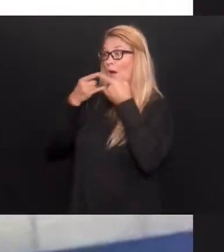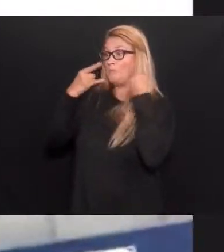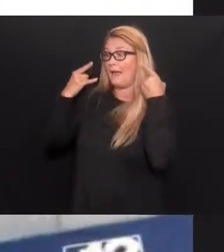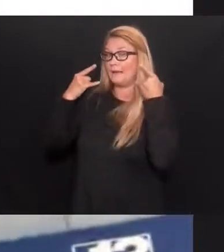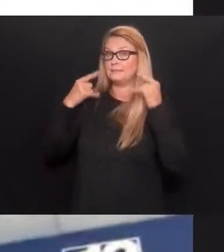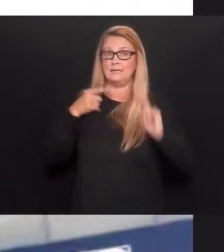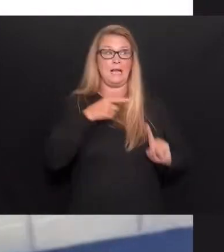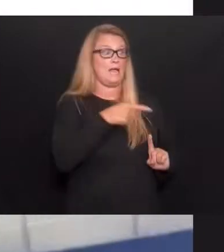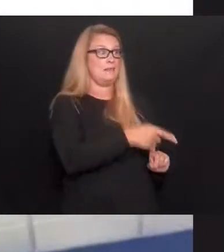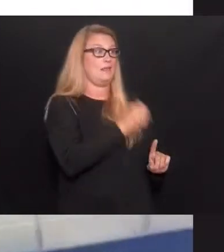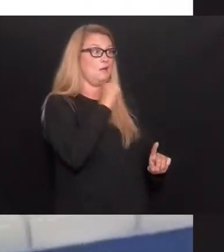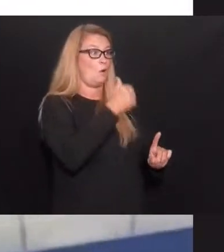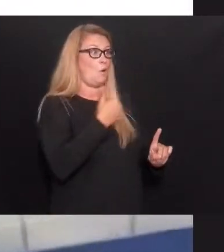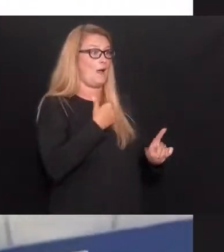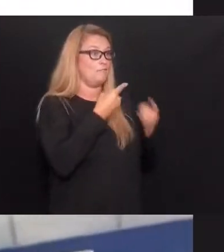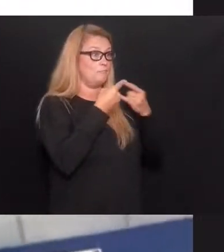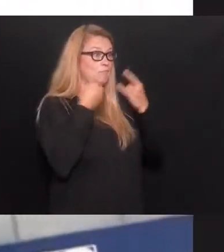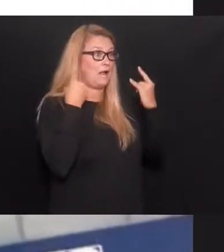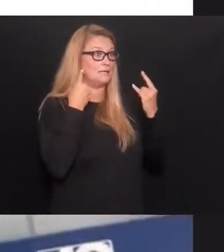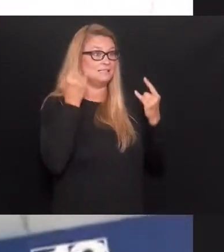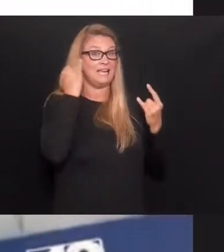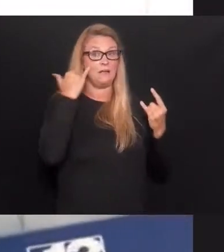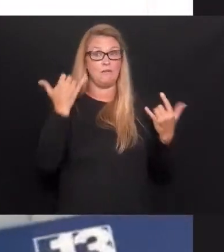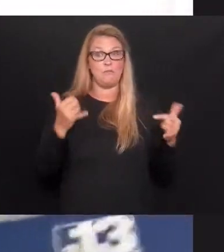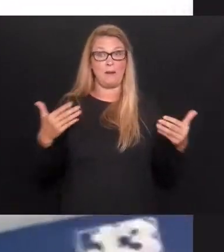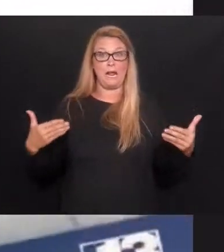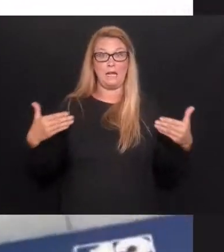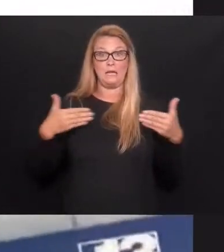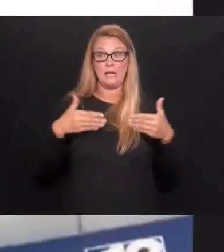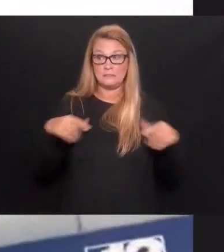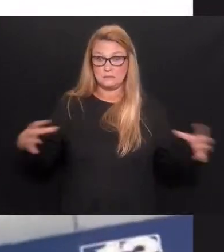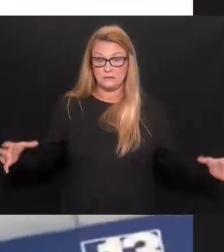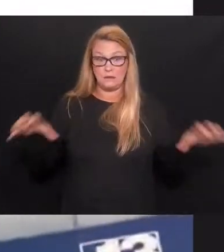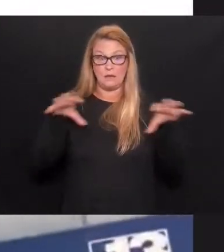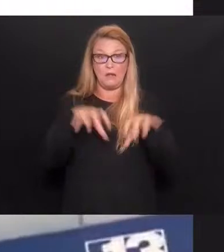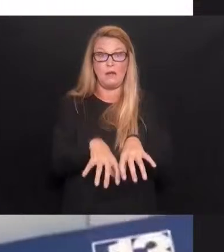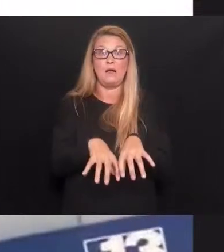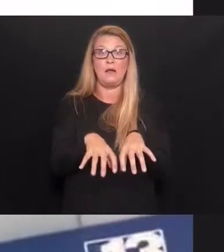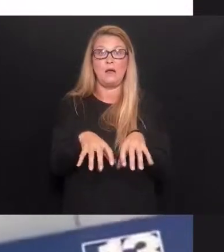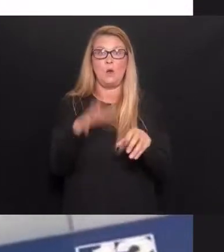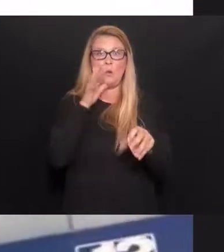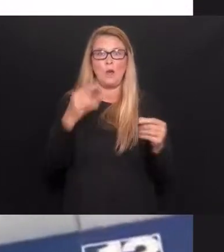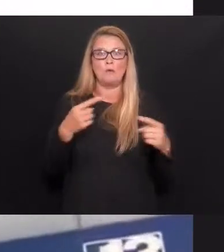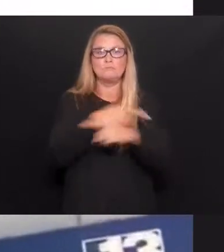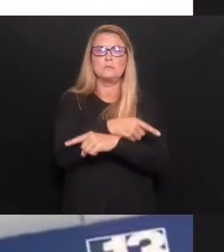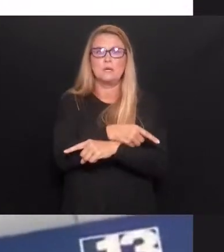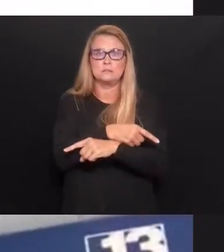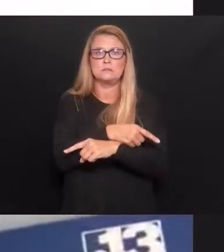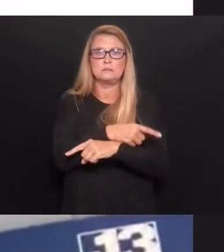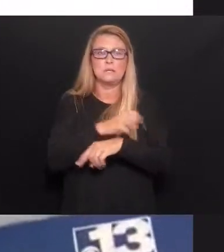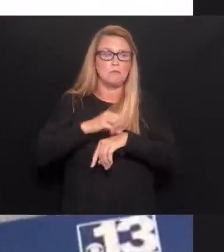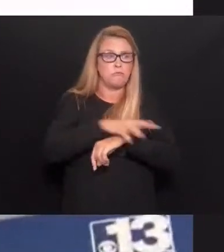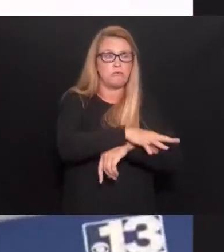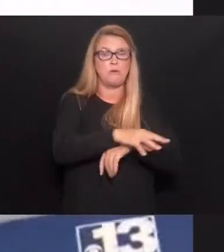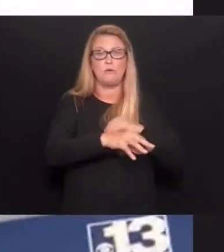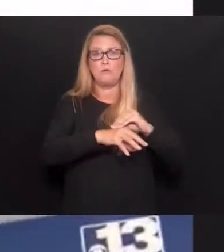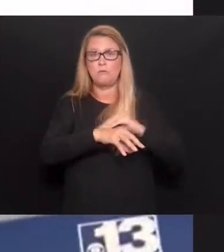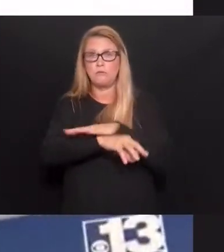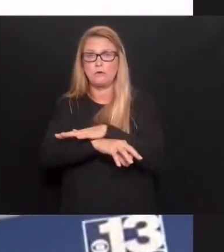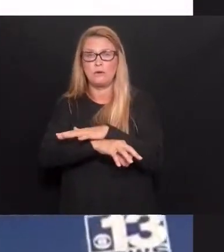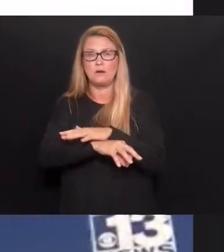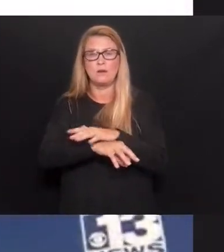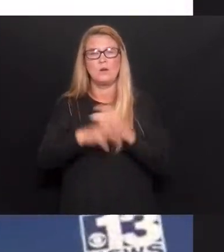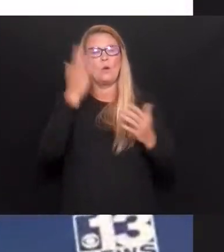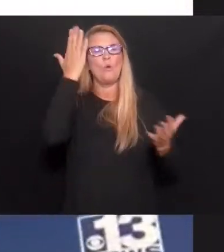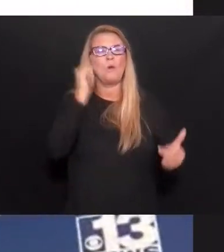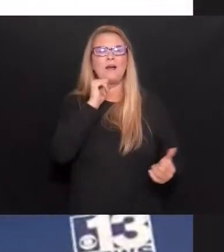doesn't. And you have a hodgepodge here and the potential for cross-contamination. Why not just make it official and make